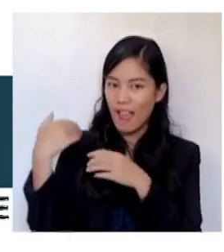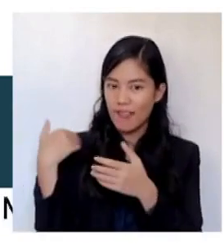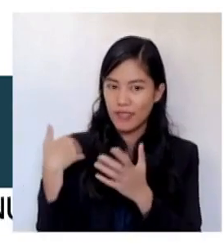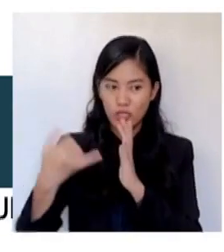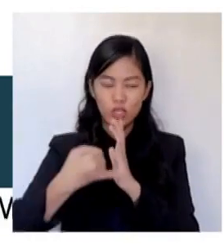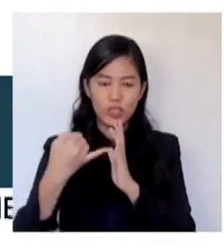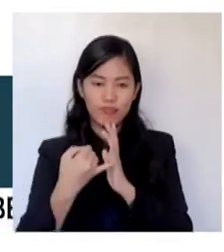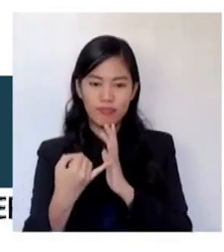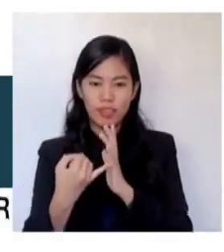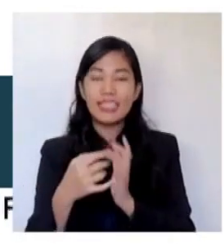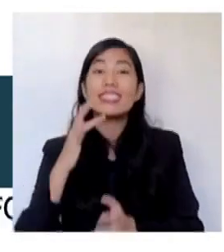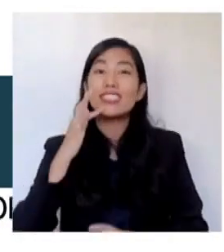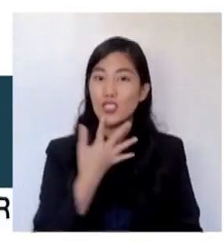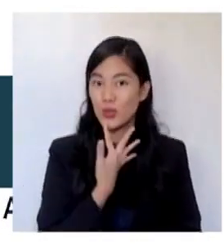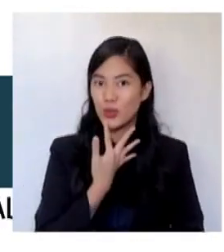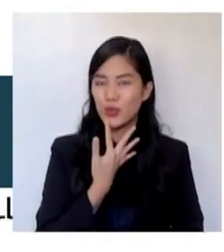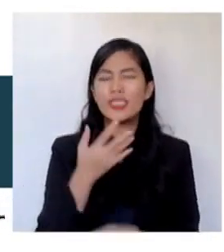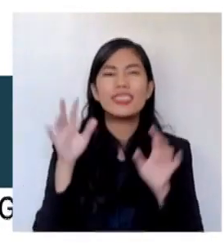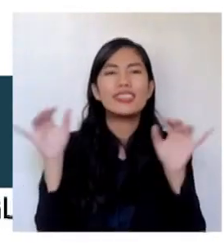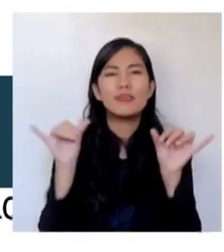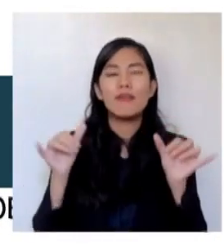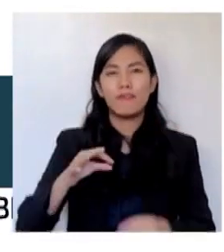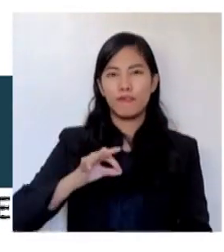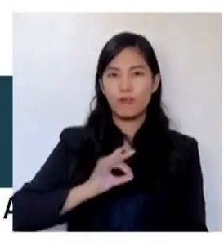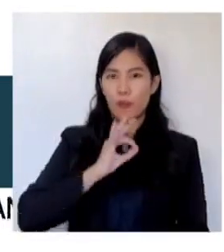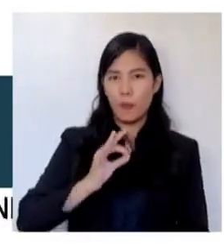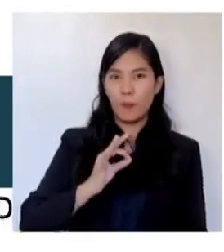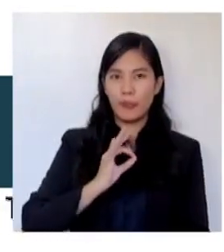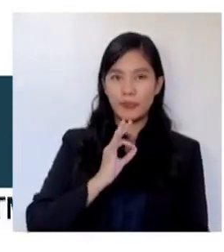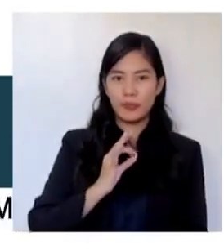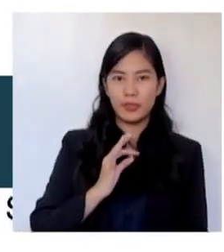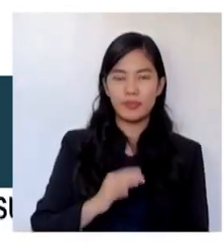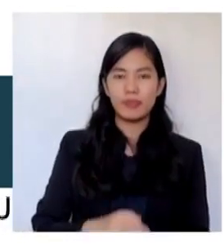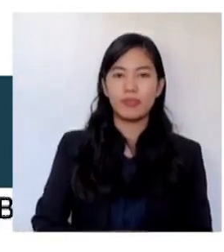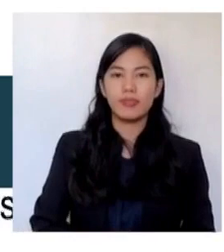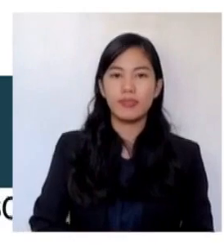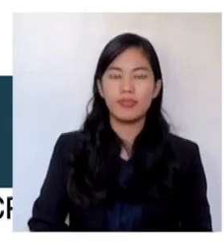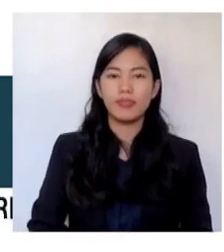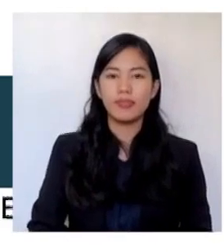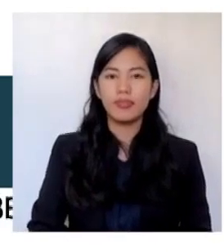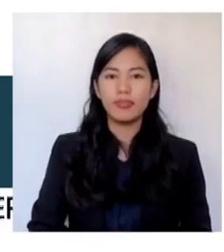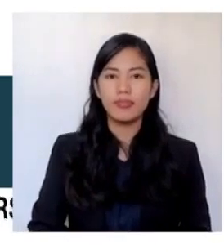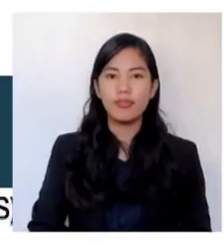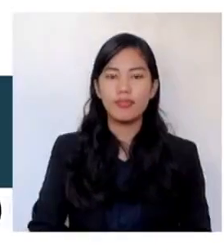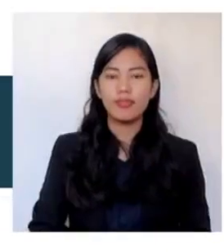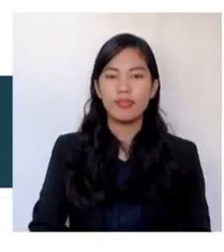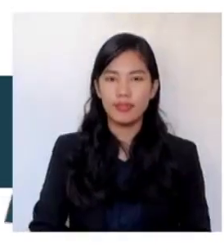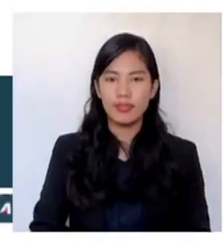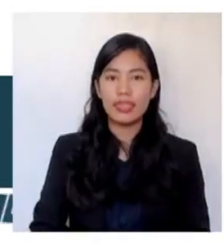around with you, and like he does with his audiences, where he kids the audiences, etc. So